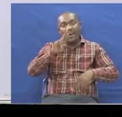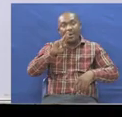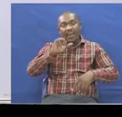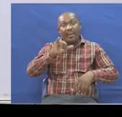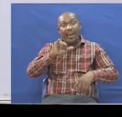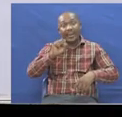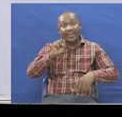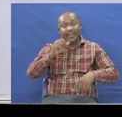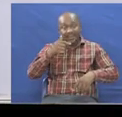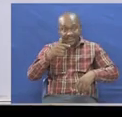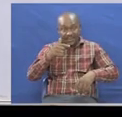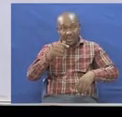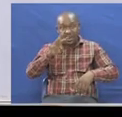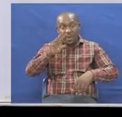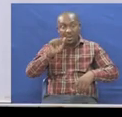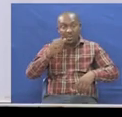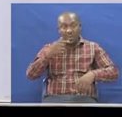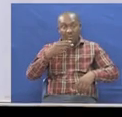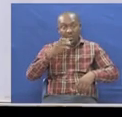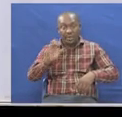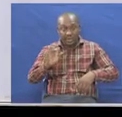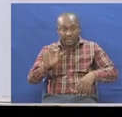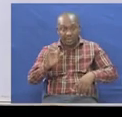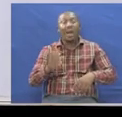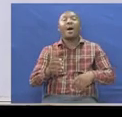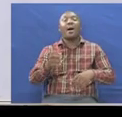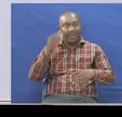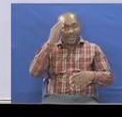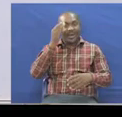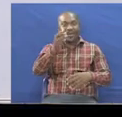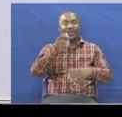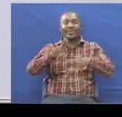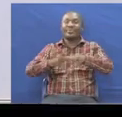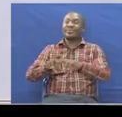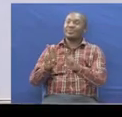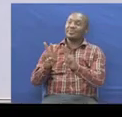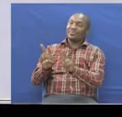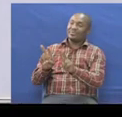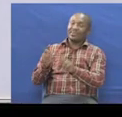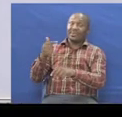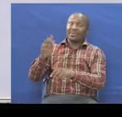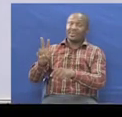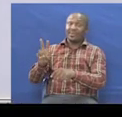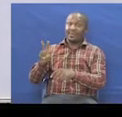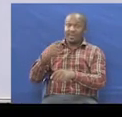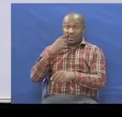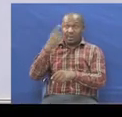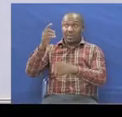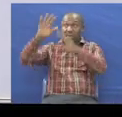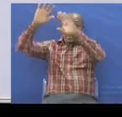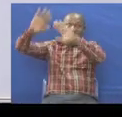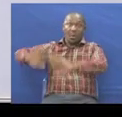watch. And I know that you're in the sitting room there at your home or dining room watching TV now. Look at the wall,